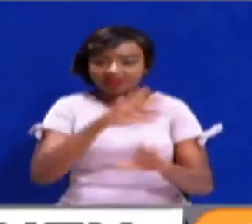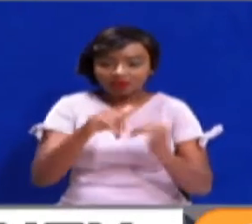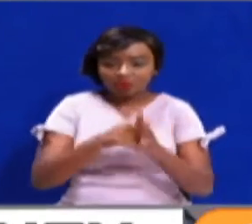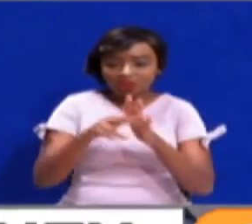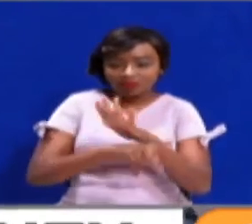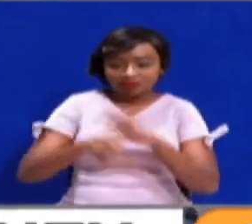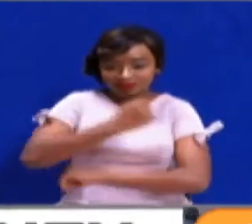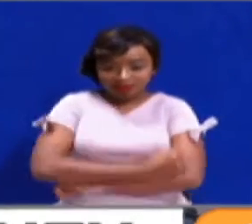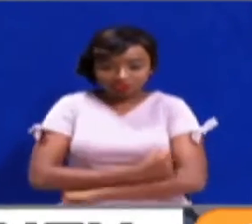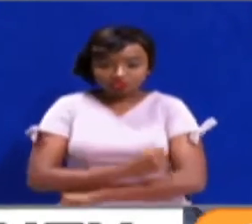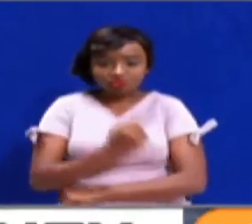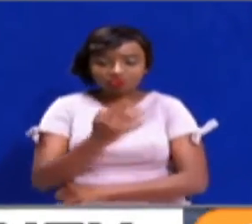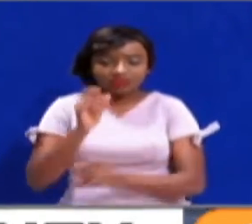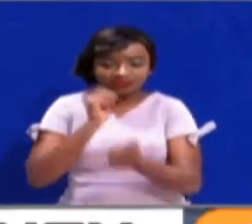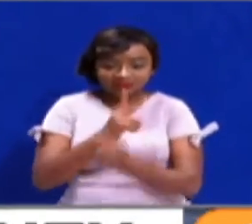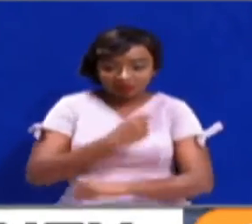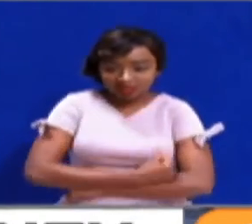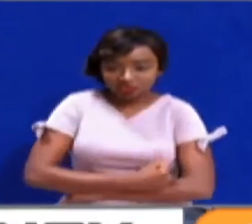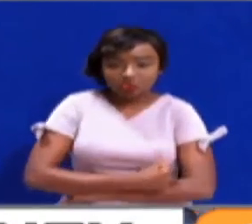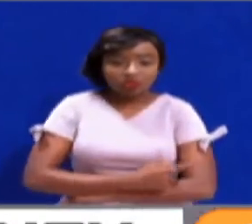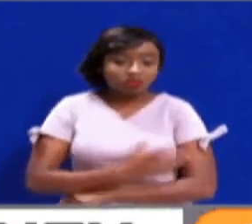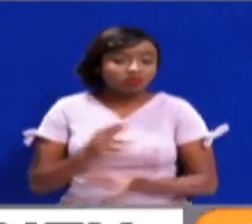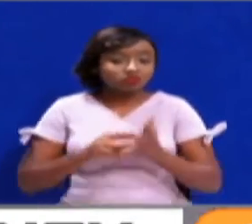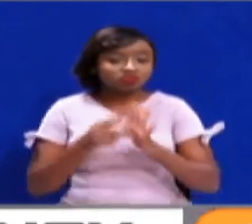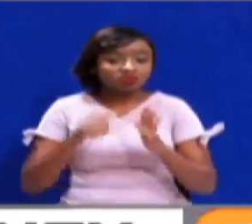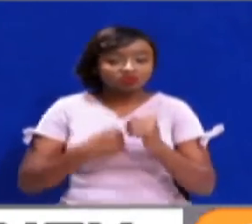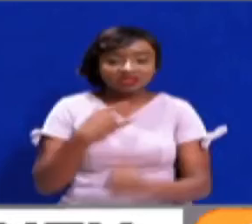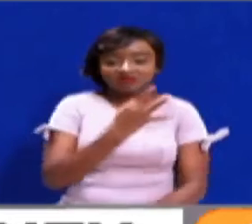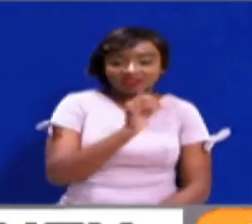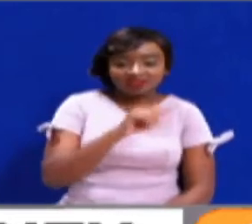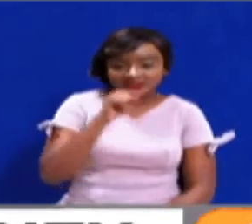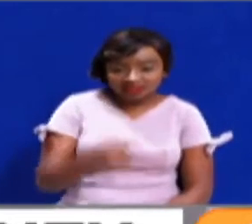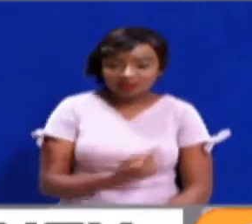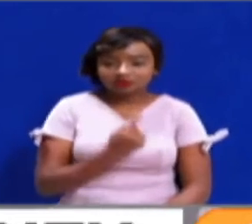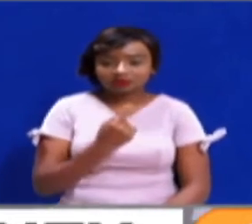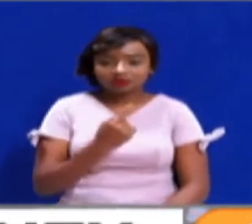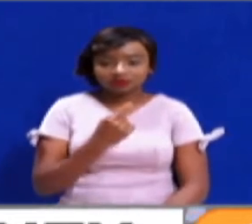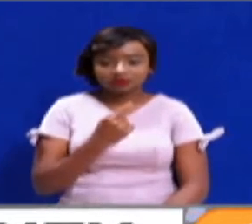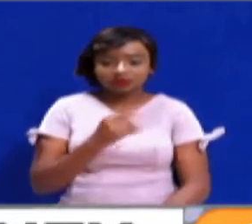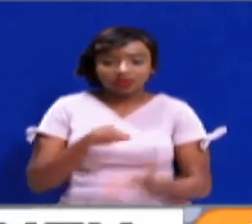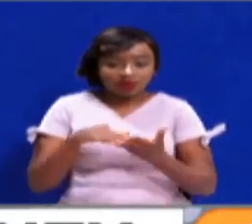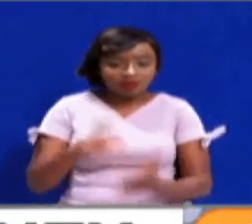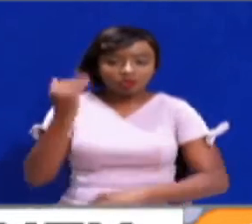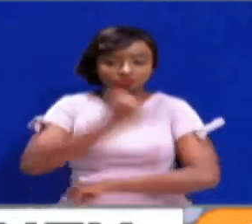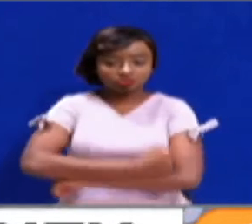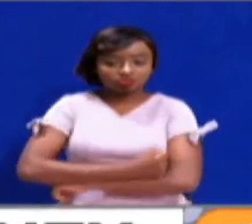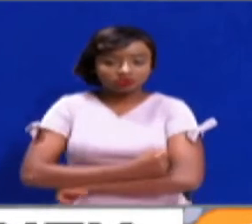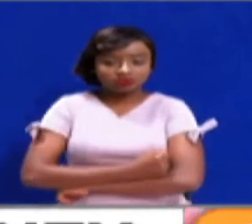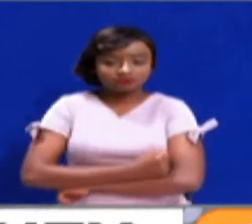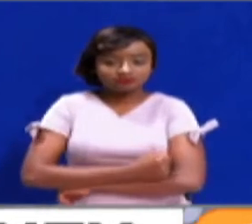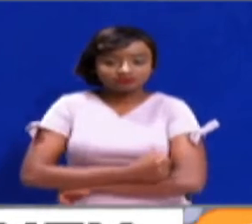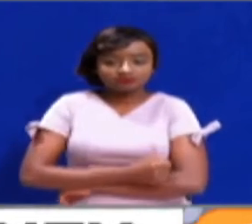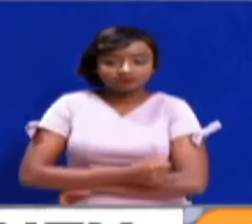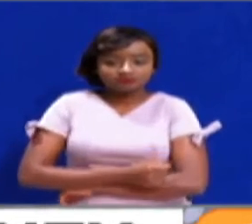school, in every secondary school, you're talking about 30,000 plus schools. This would